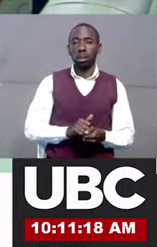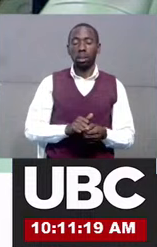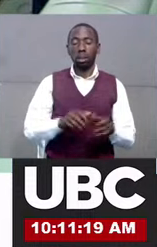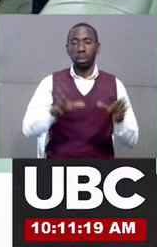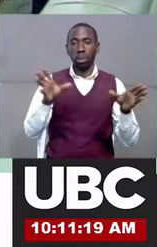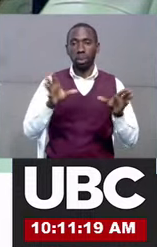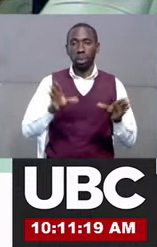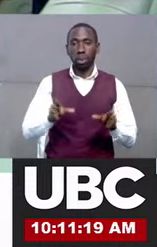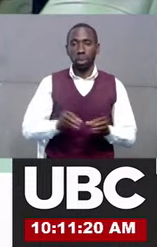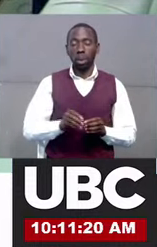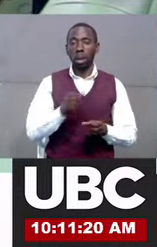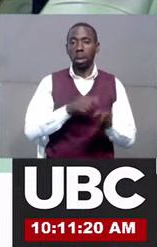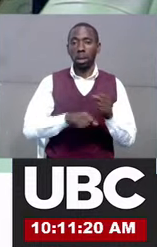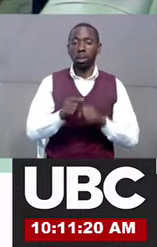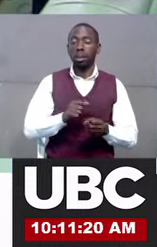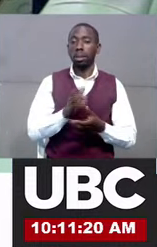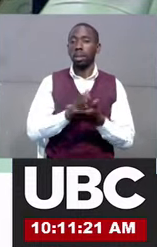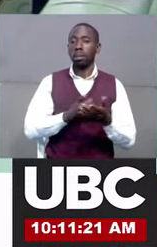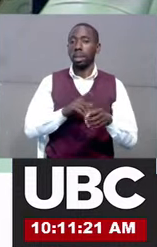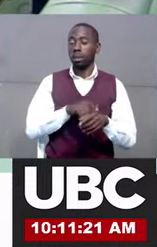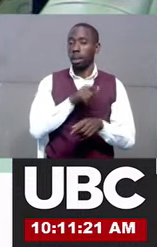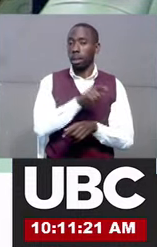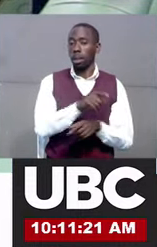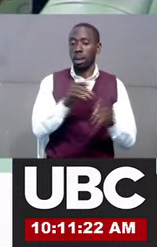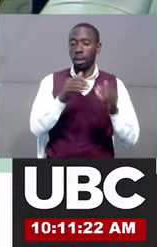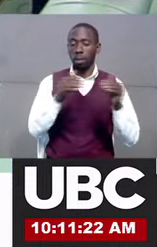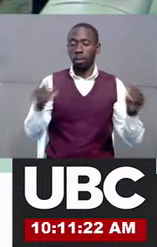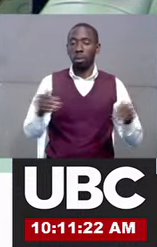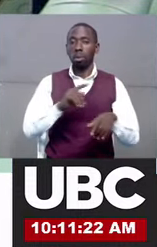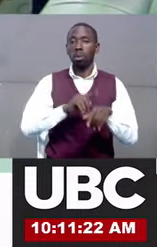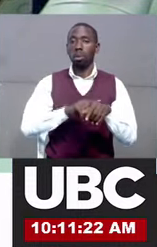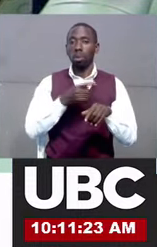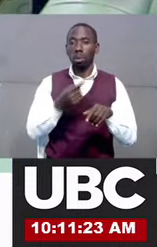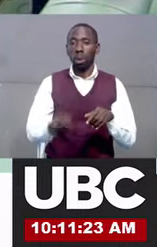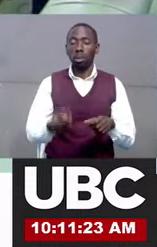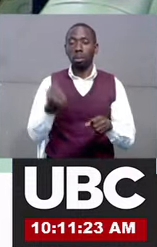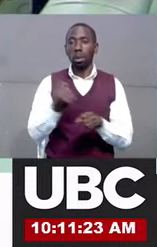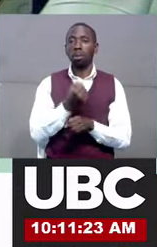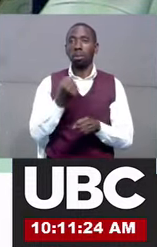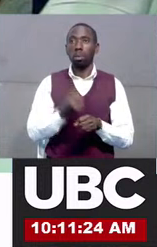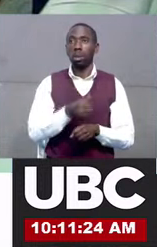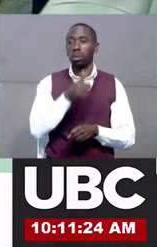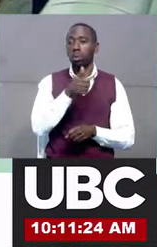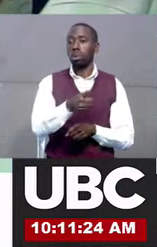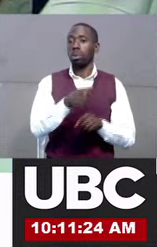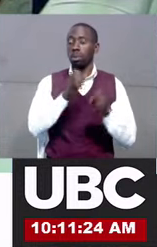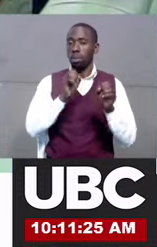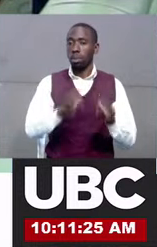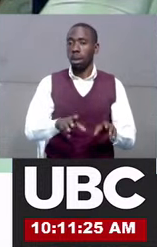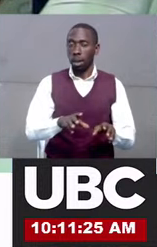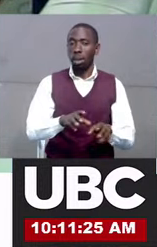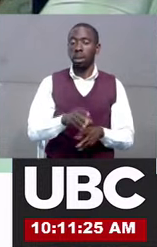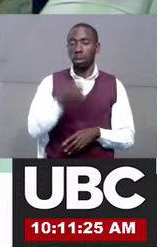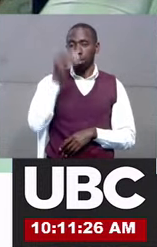sometimes at that level, when there is poor performance in academics,